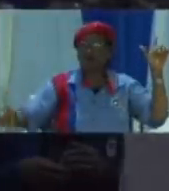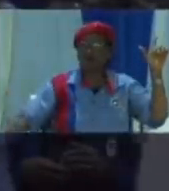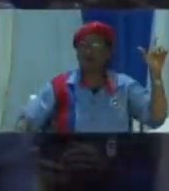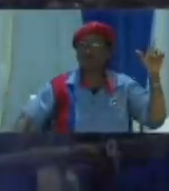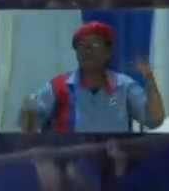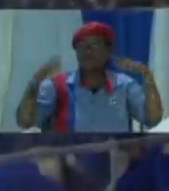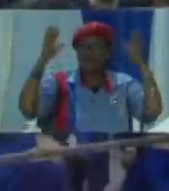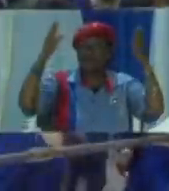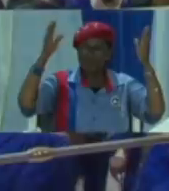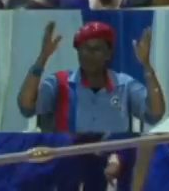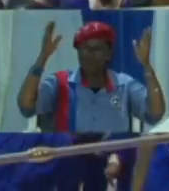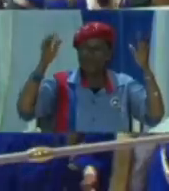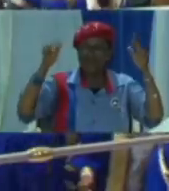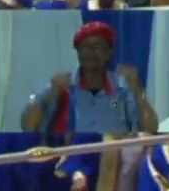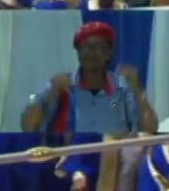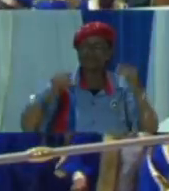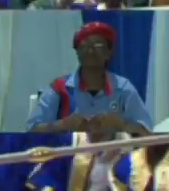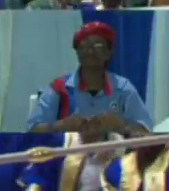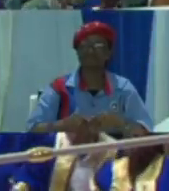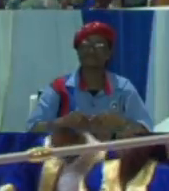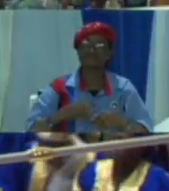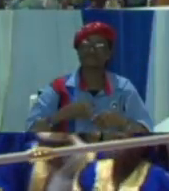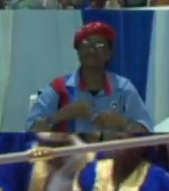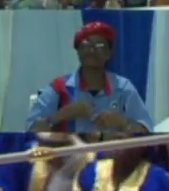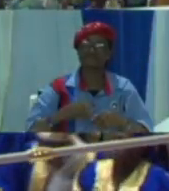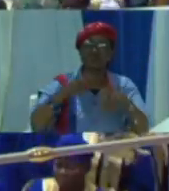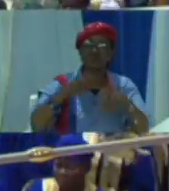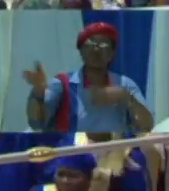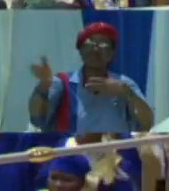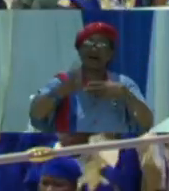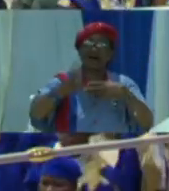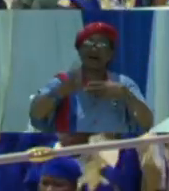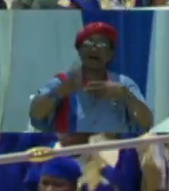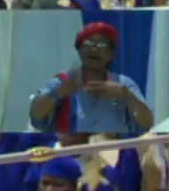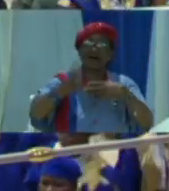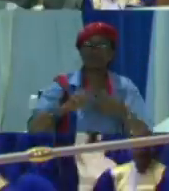Hallelujah. Well, let's return to our seats.